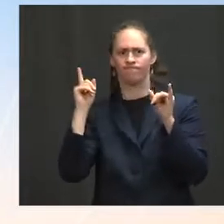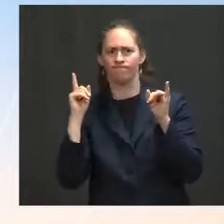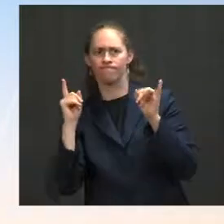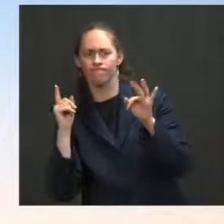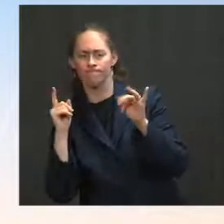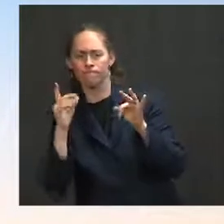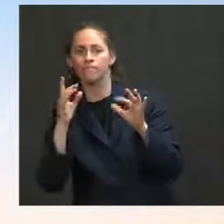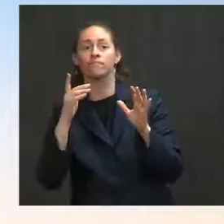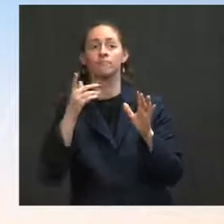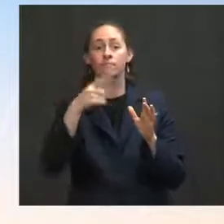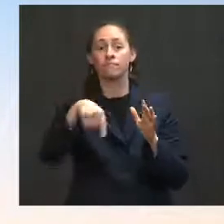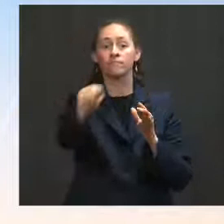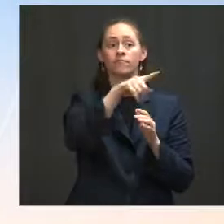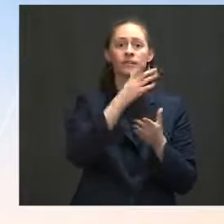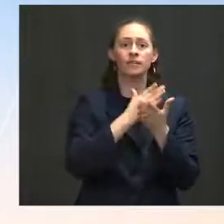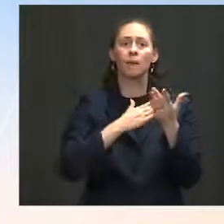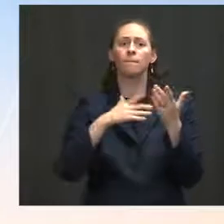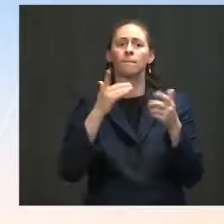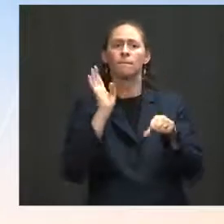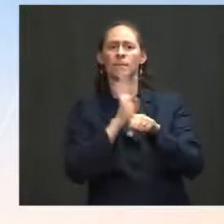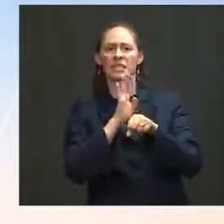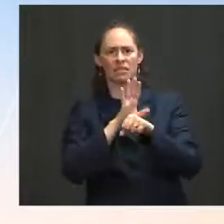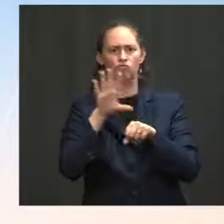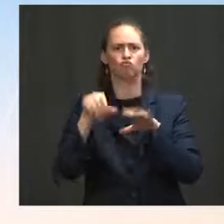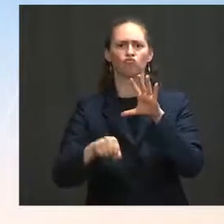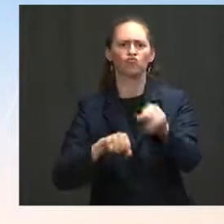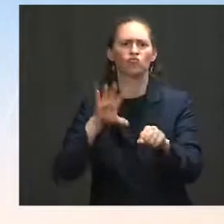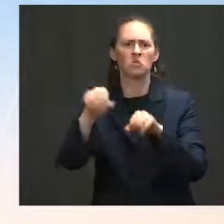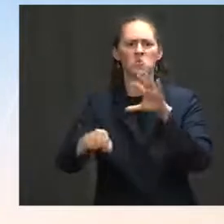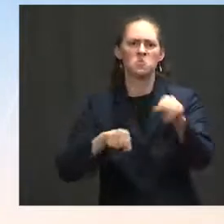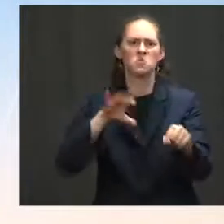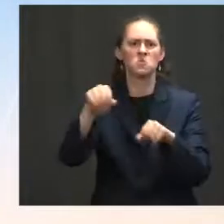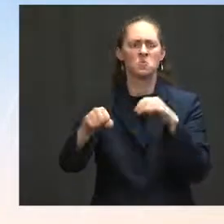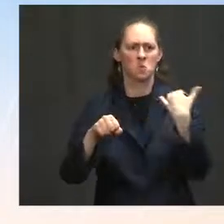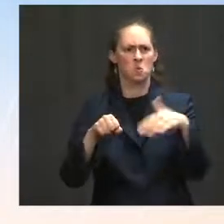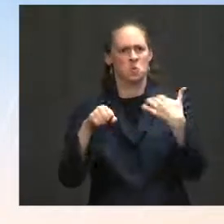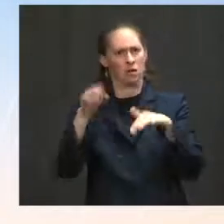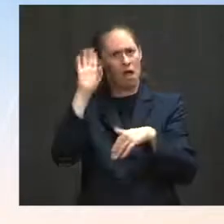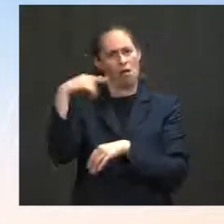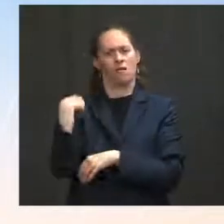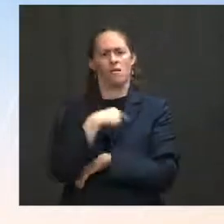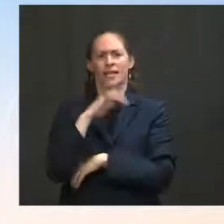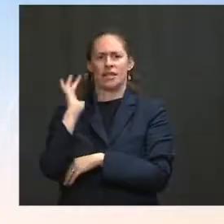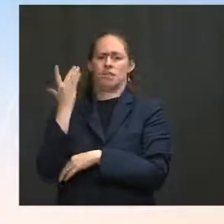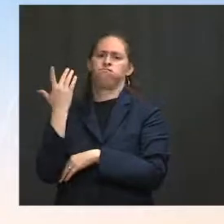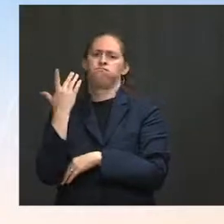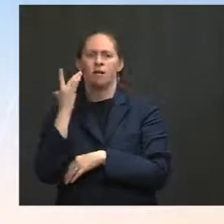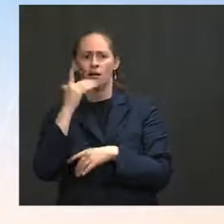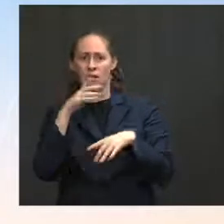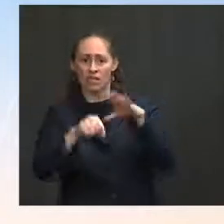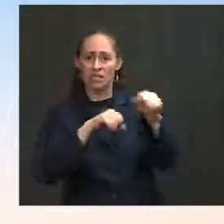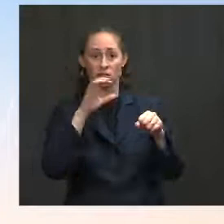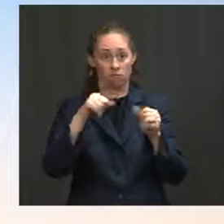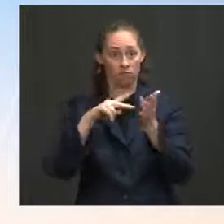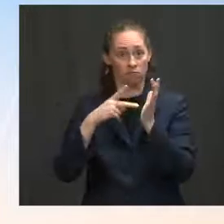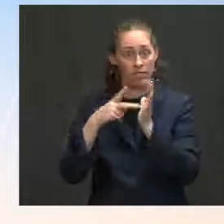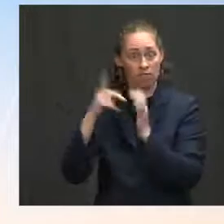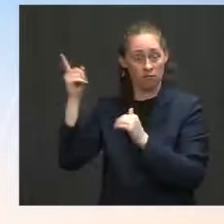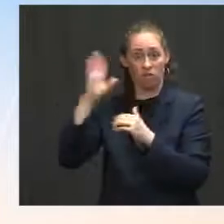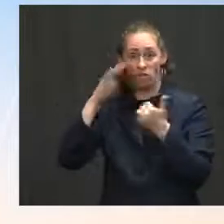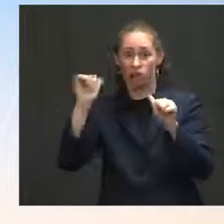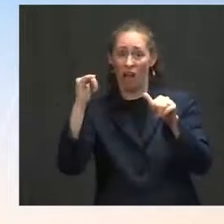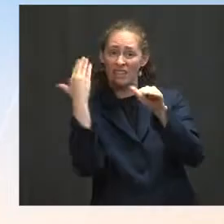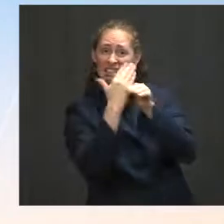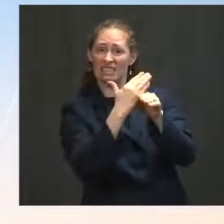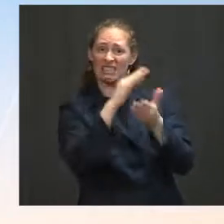industry? I mean, we suffer consolidation more than any other. So is your administration going to break up the large media conglomerates? I